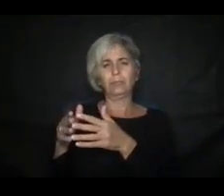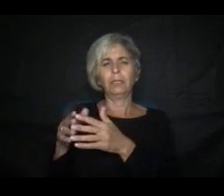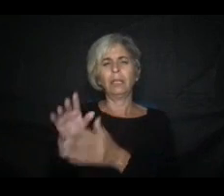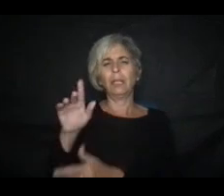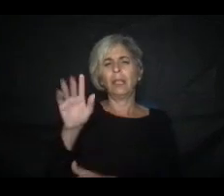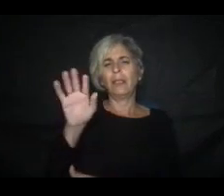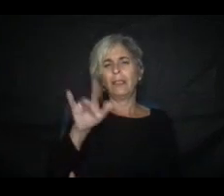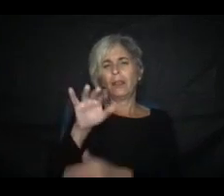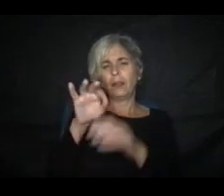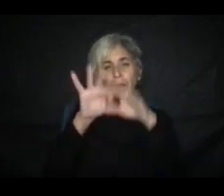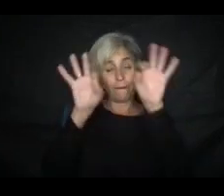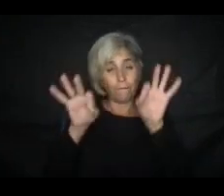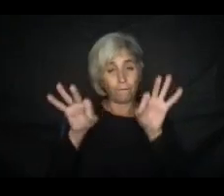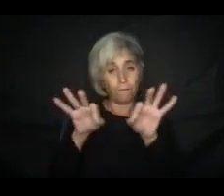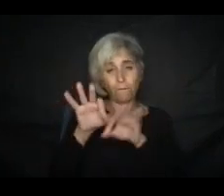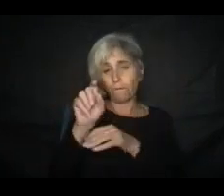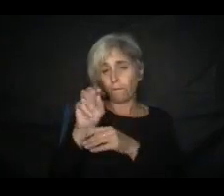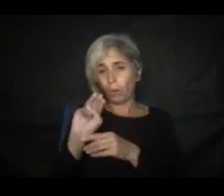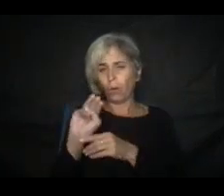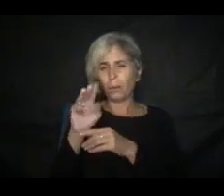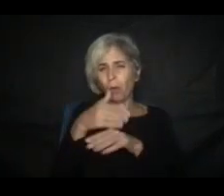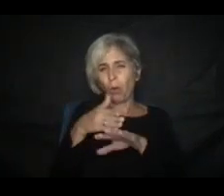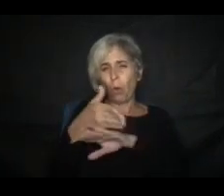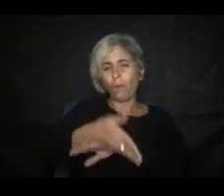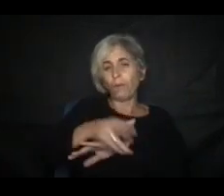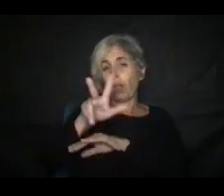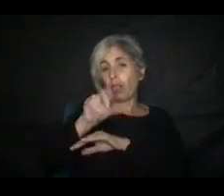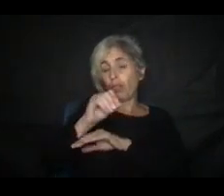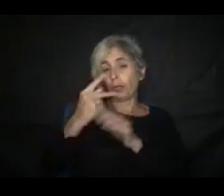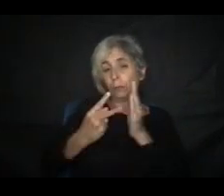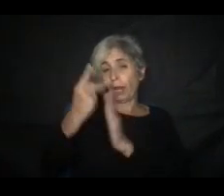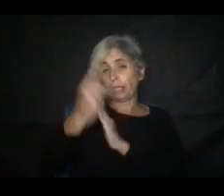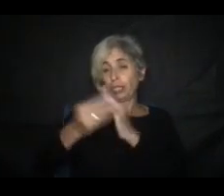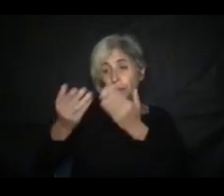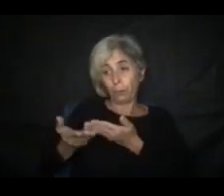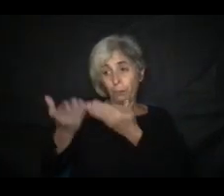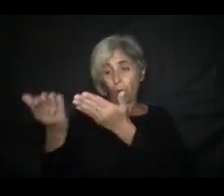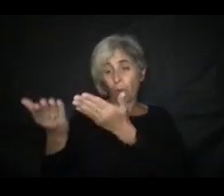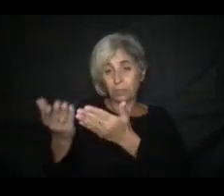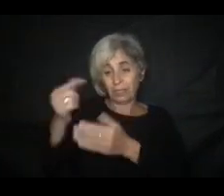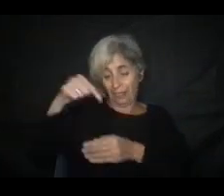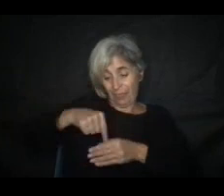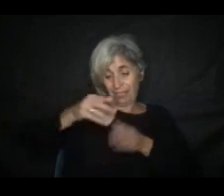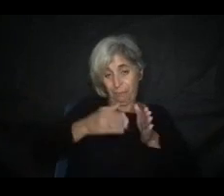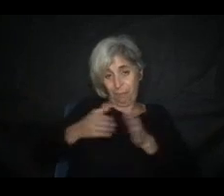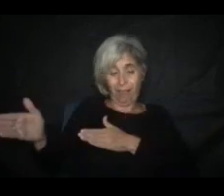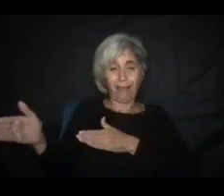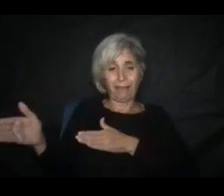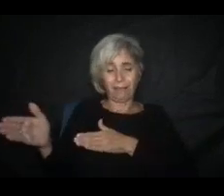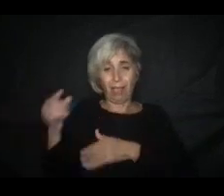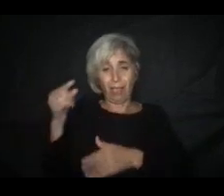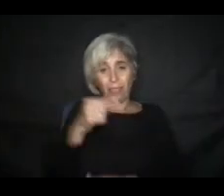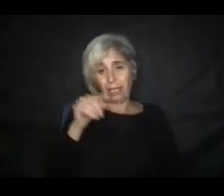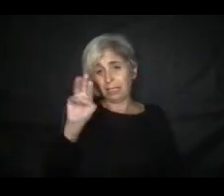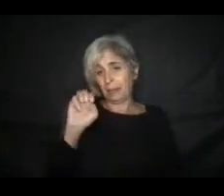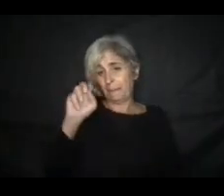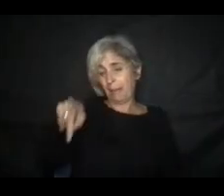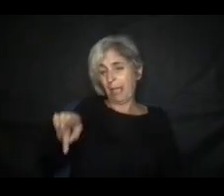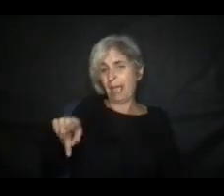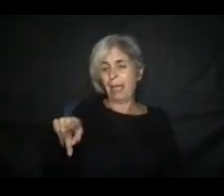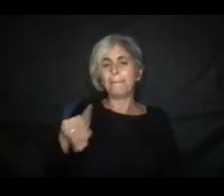form. There is over 30 projects proposed so far in the plan. And this map is